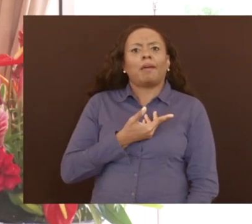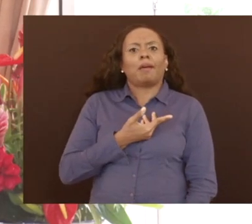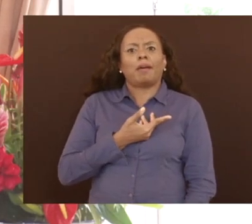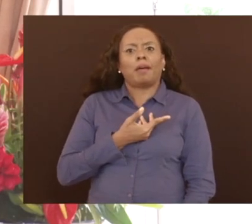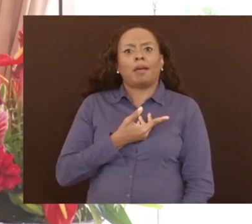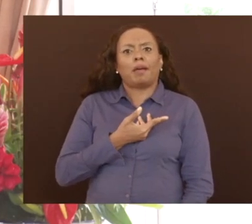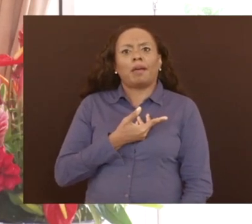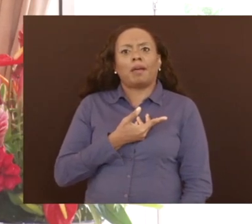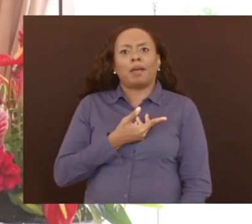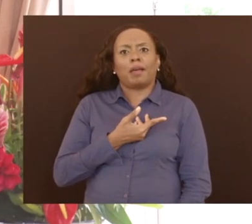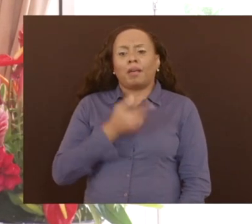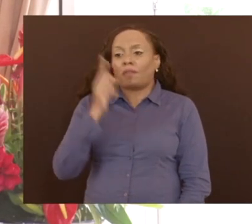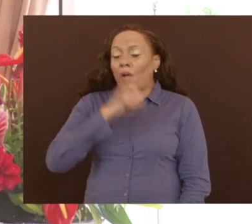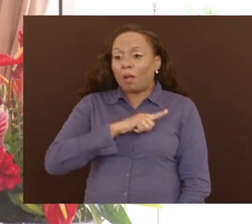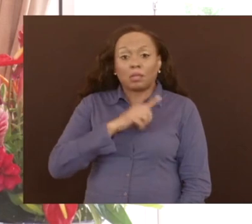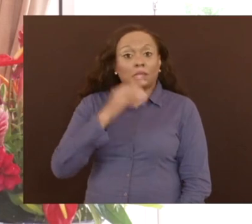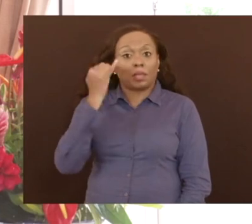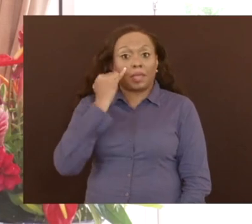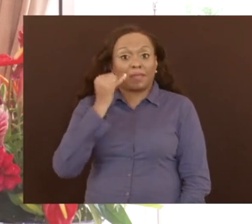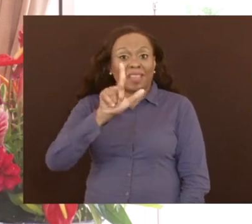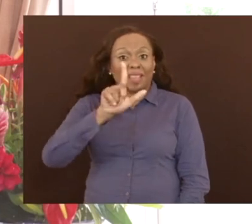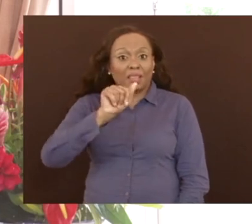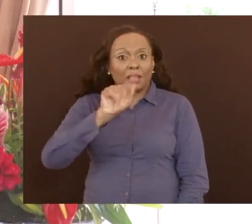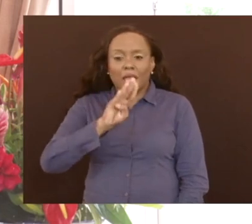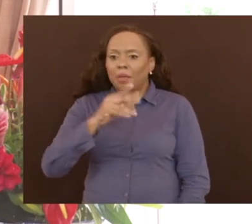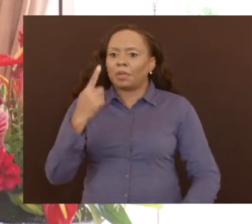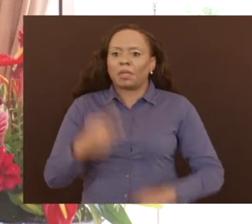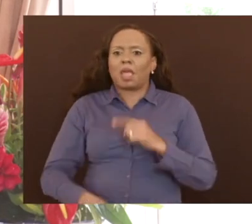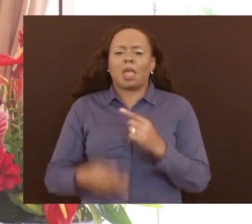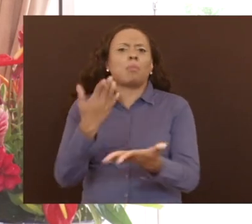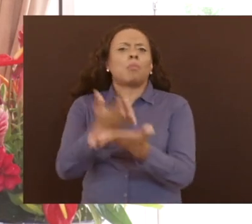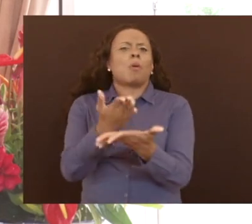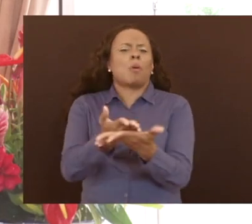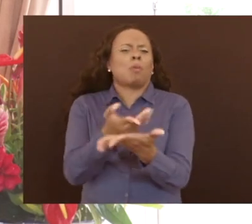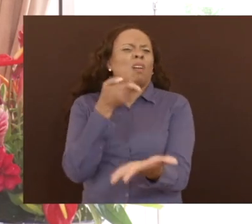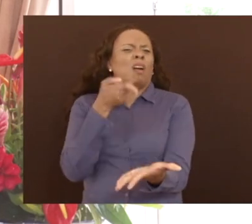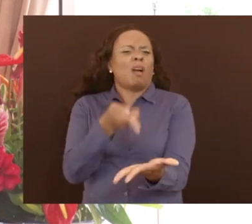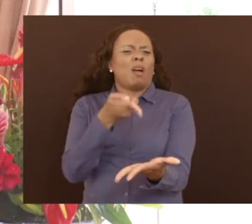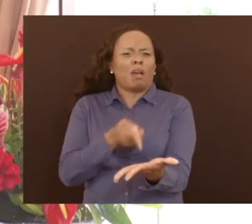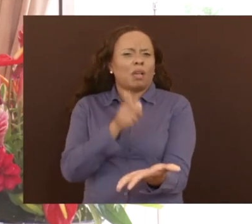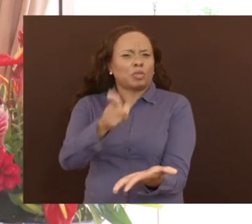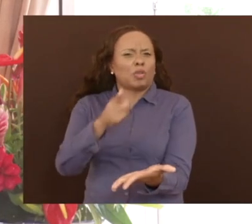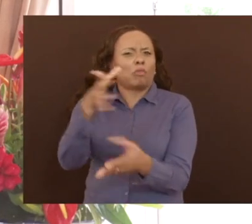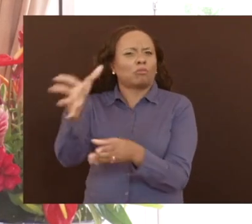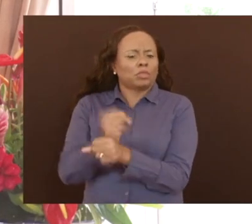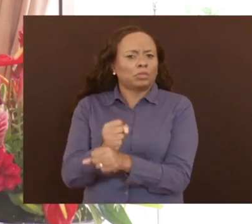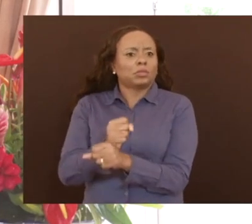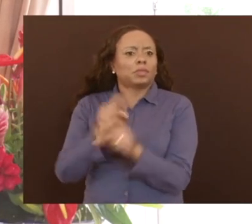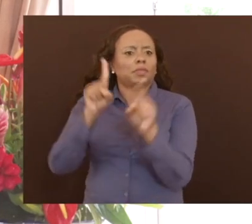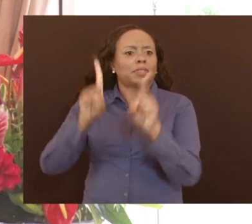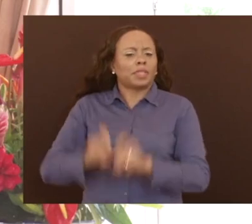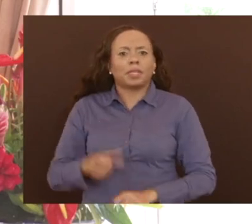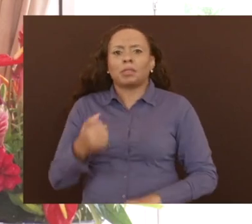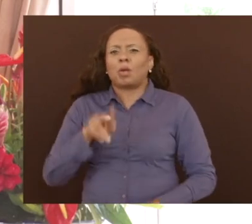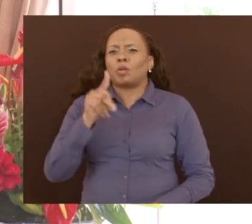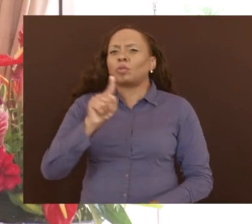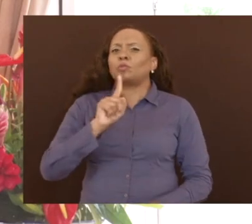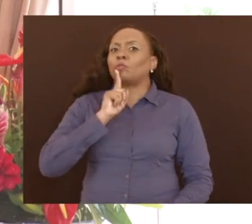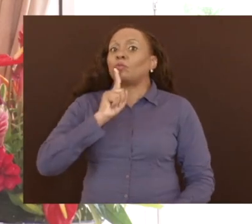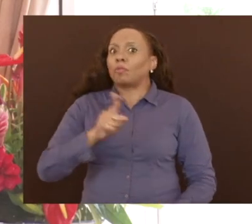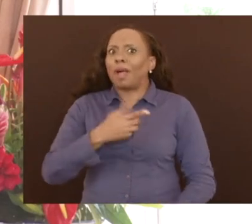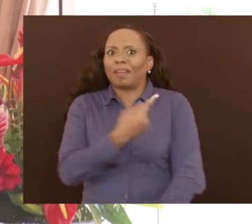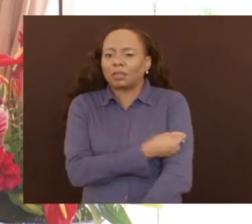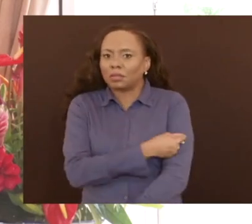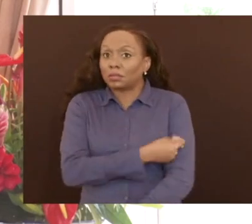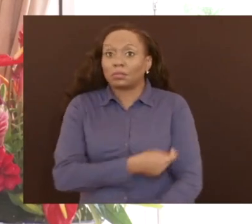come cannot verify and cannot validate that you received a test or you received a vaccination, then,